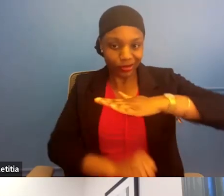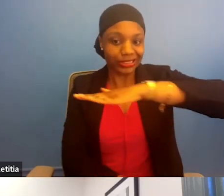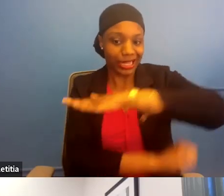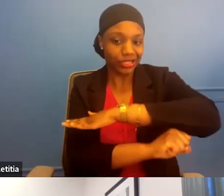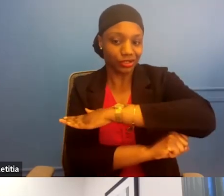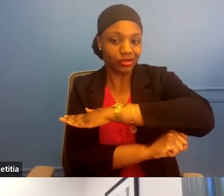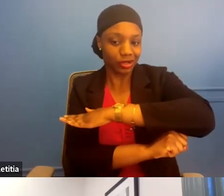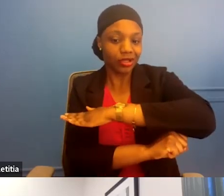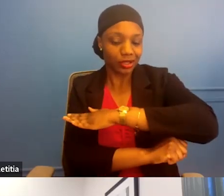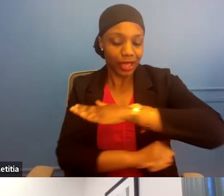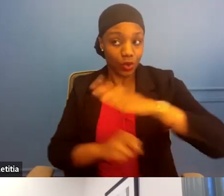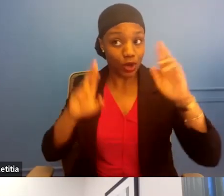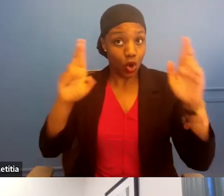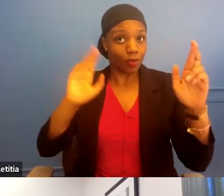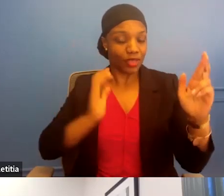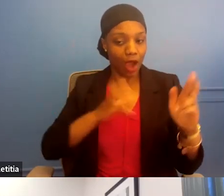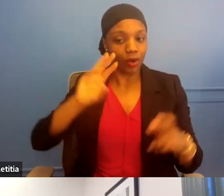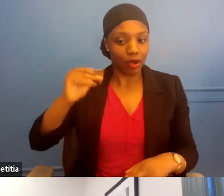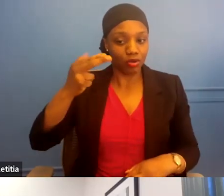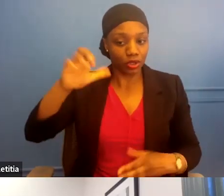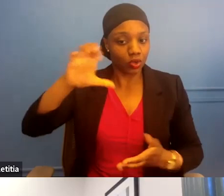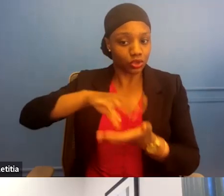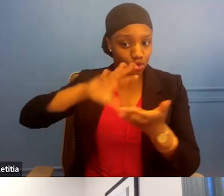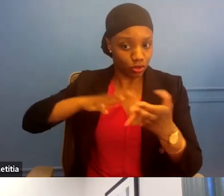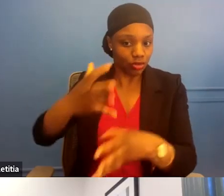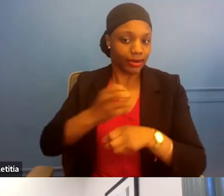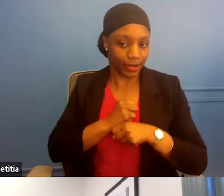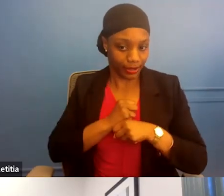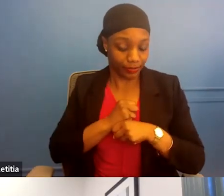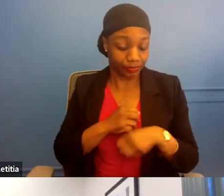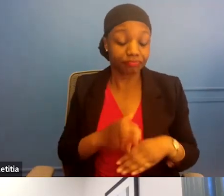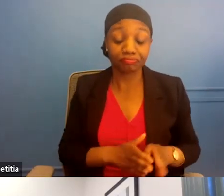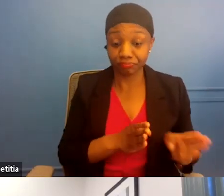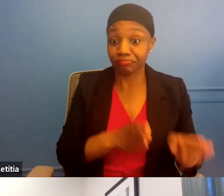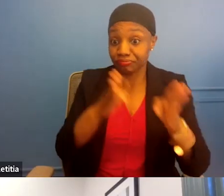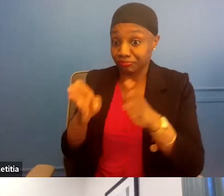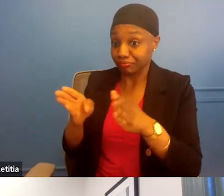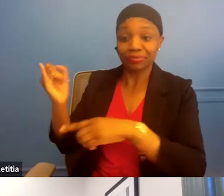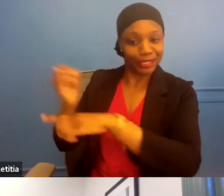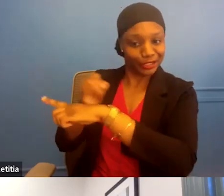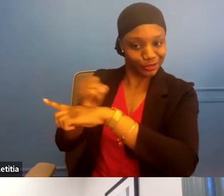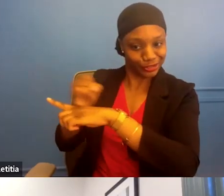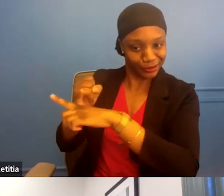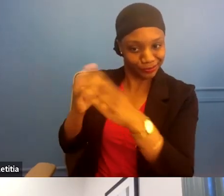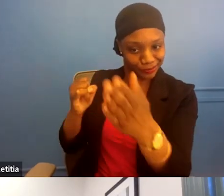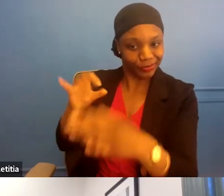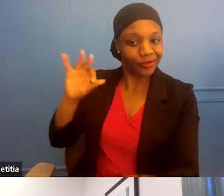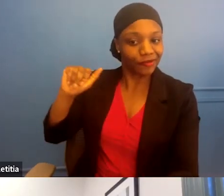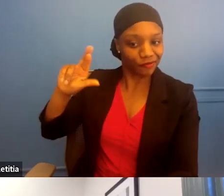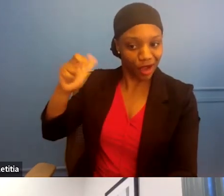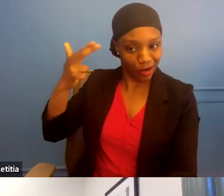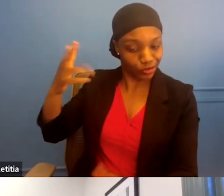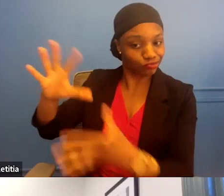we hope our students are learning here. Internship, Farah, you mentioned the importance of internships